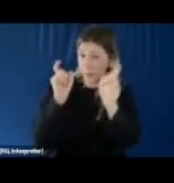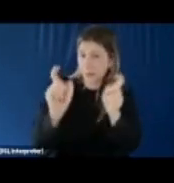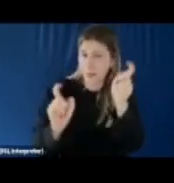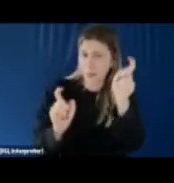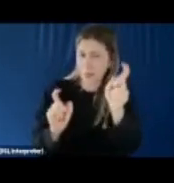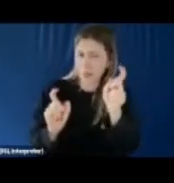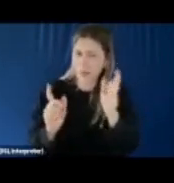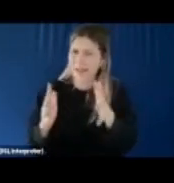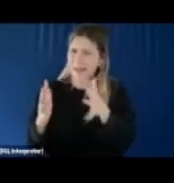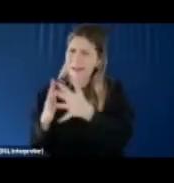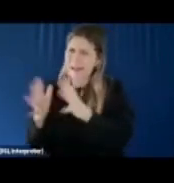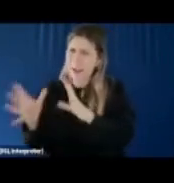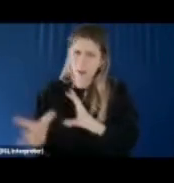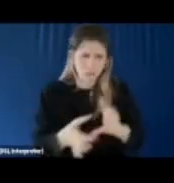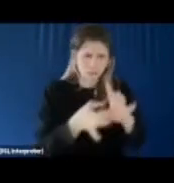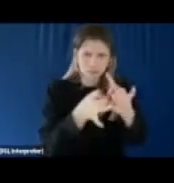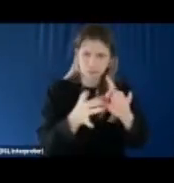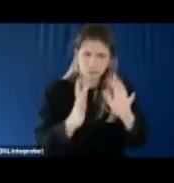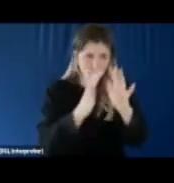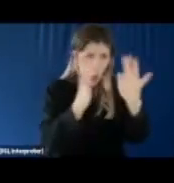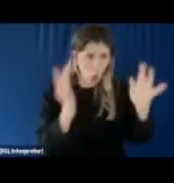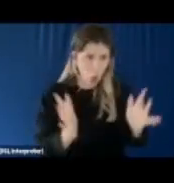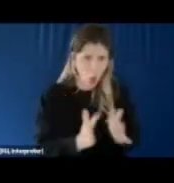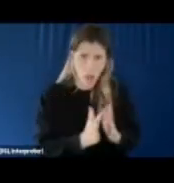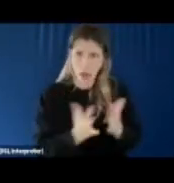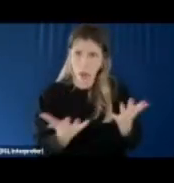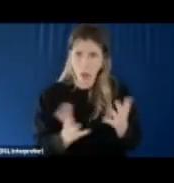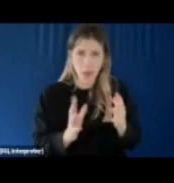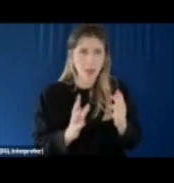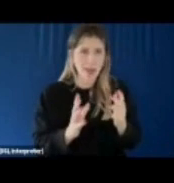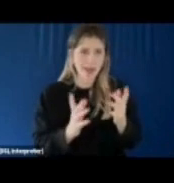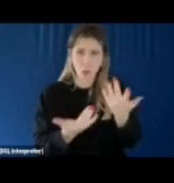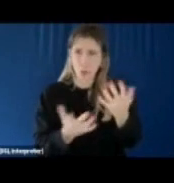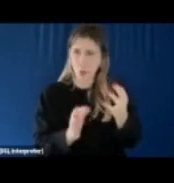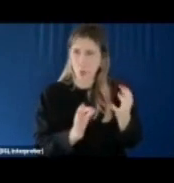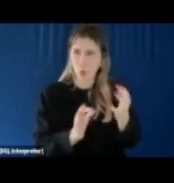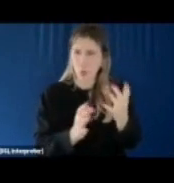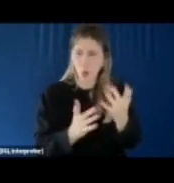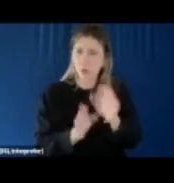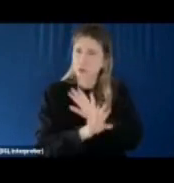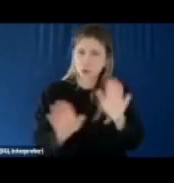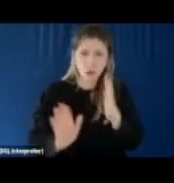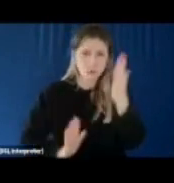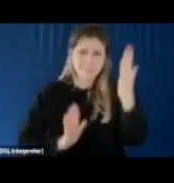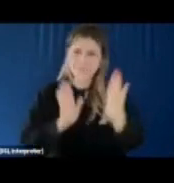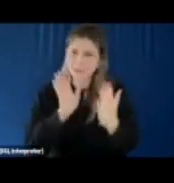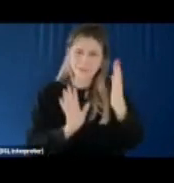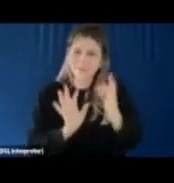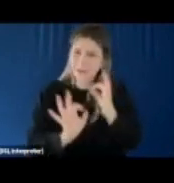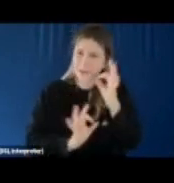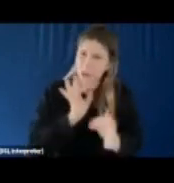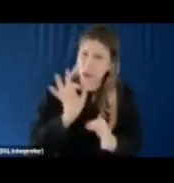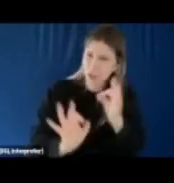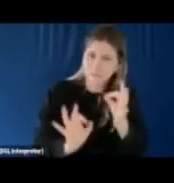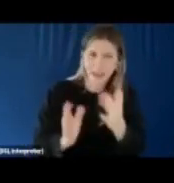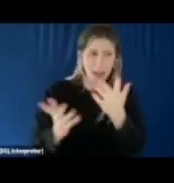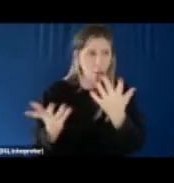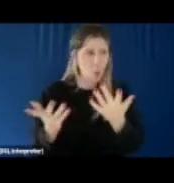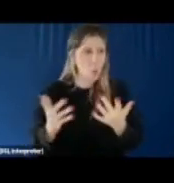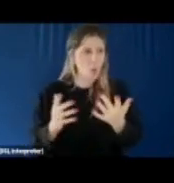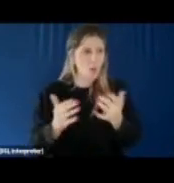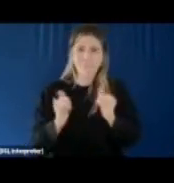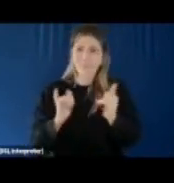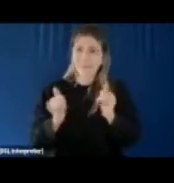and surveys where you may not be able to ask people all of the questions in person? Maybe you're handing out iPads or